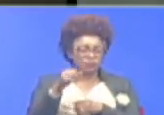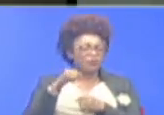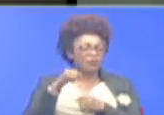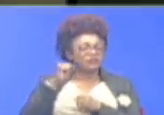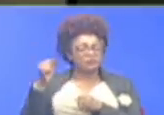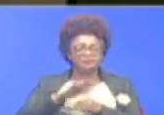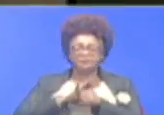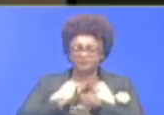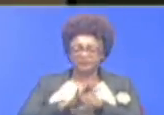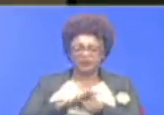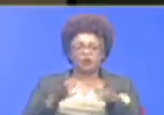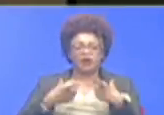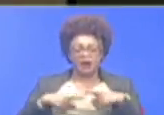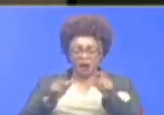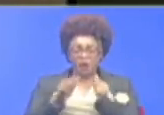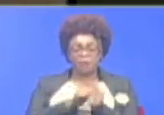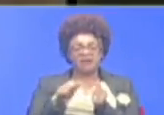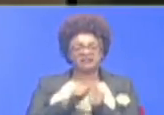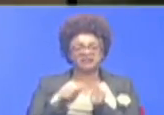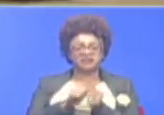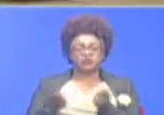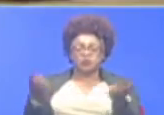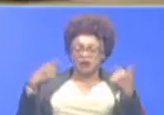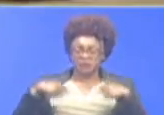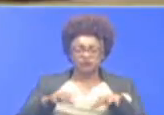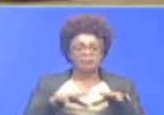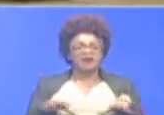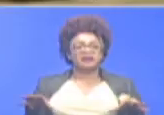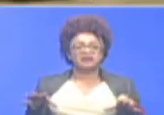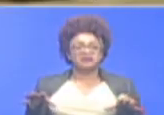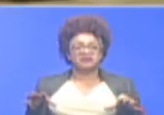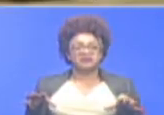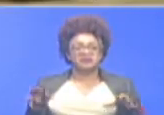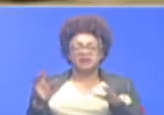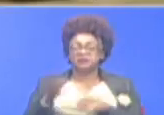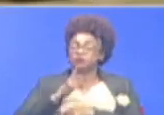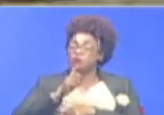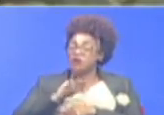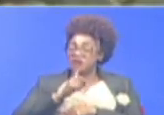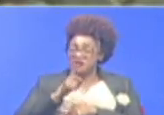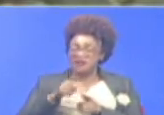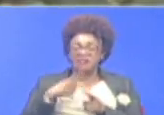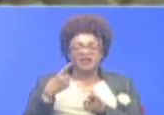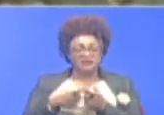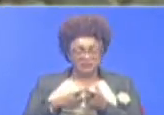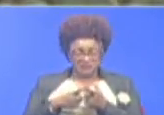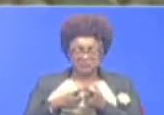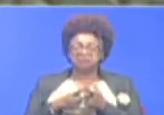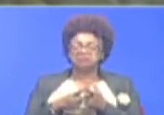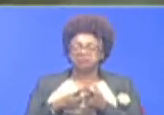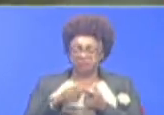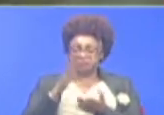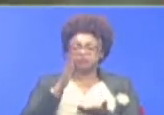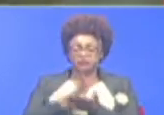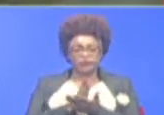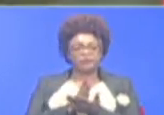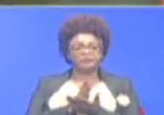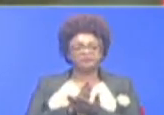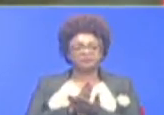to allow contaminated maize into the market, and his forewarnings then ring so true today.